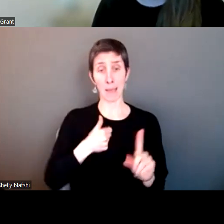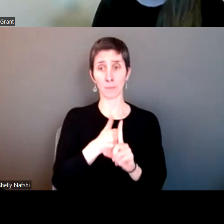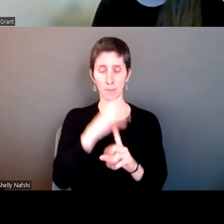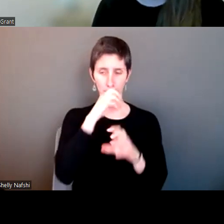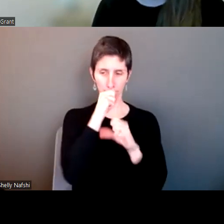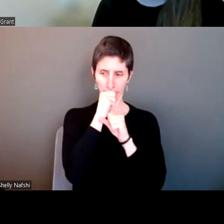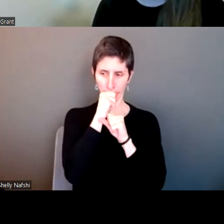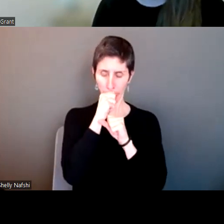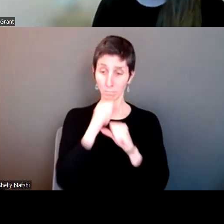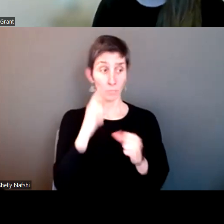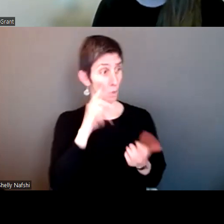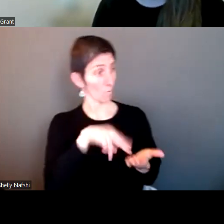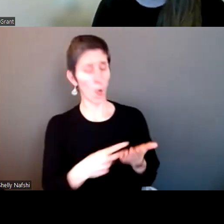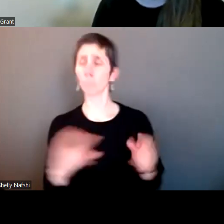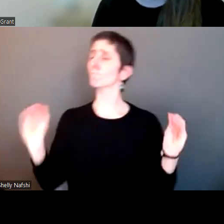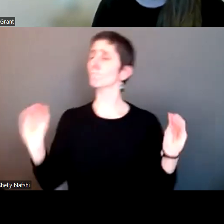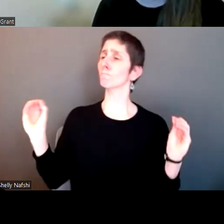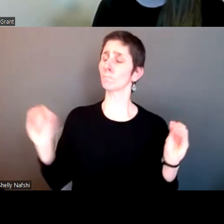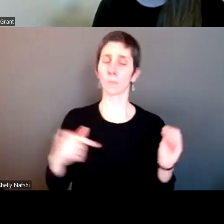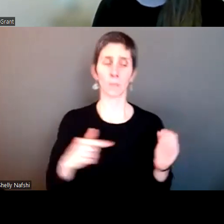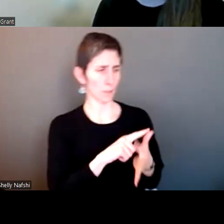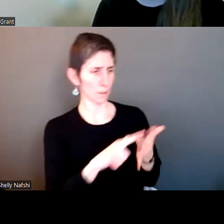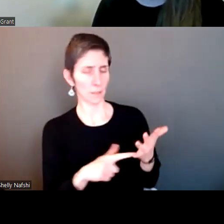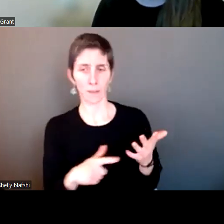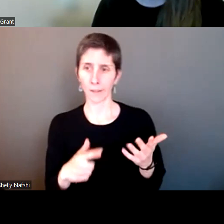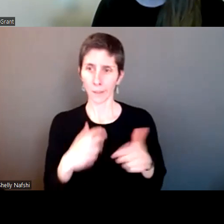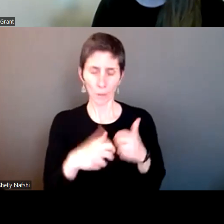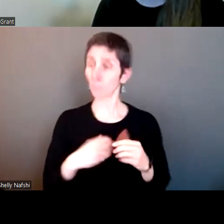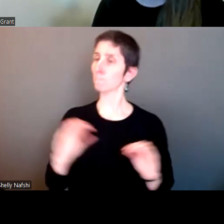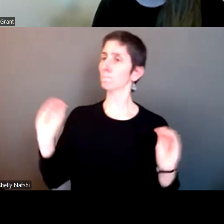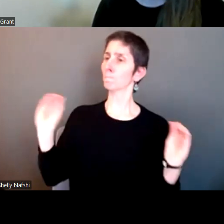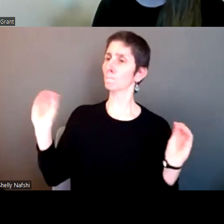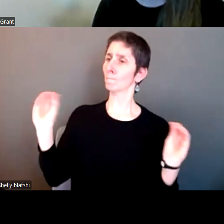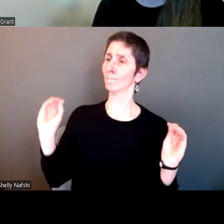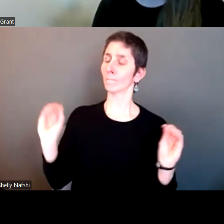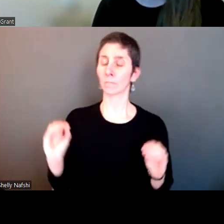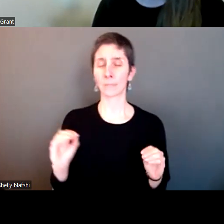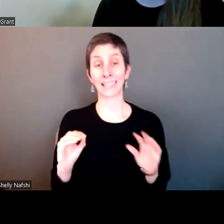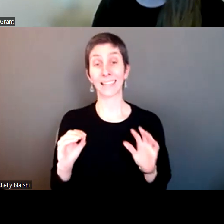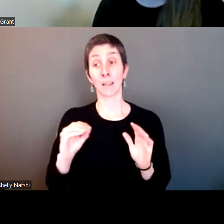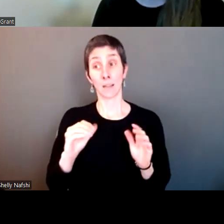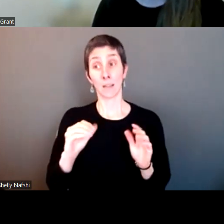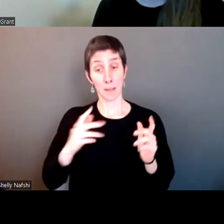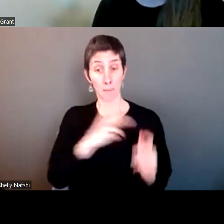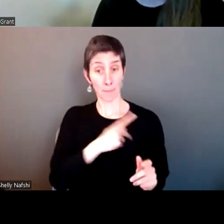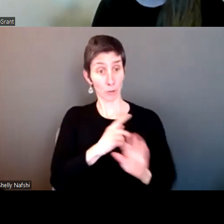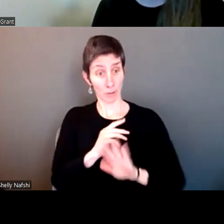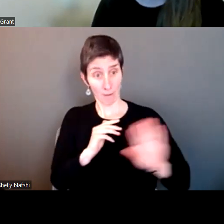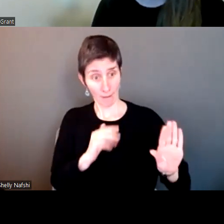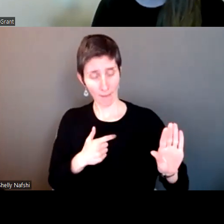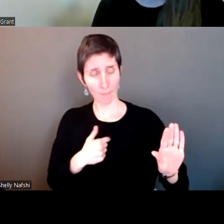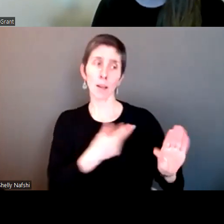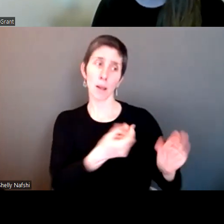After his consent, we explained to the doctor what's going on. He got admitted for 2 weeks. He got diagnosed with about